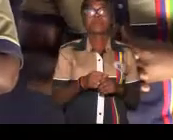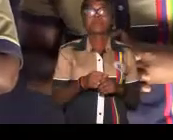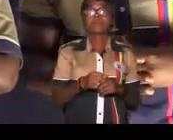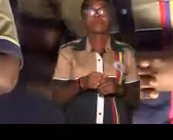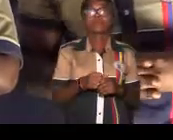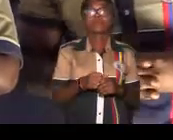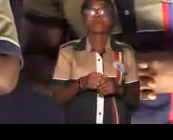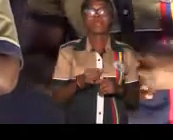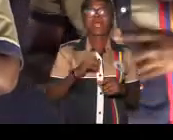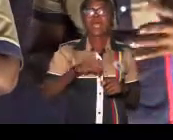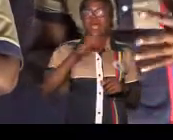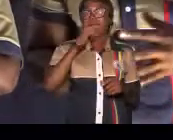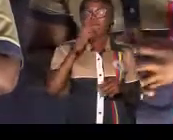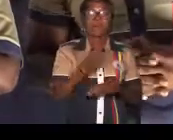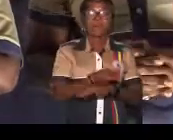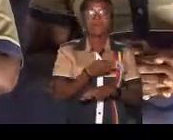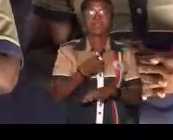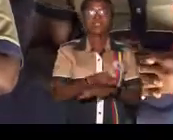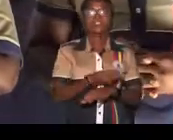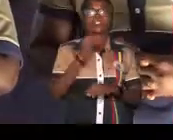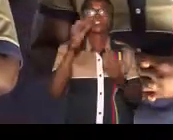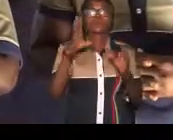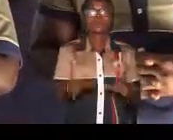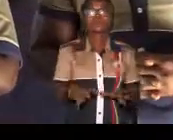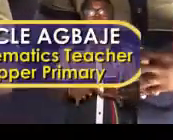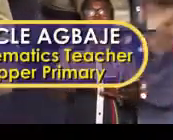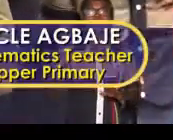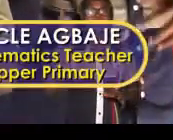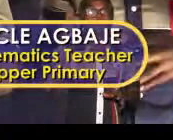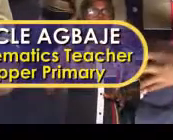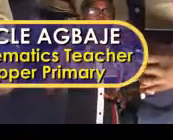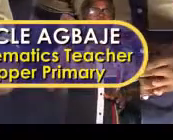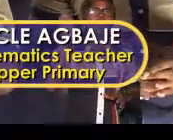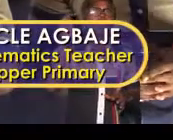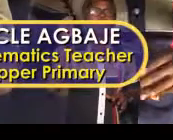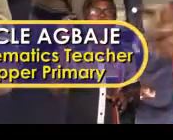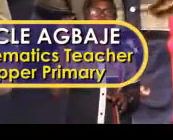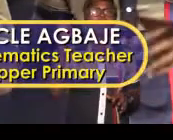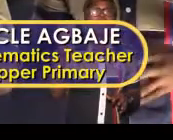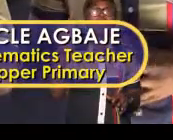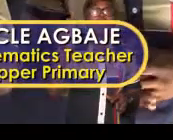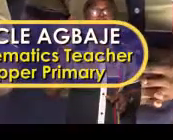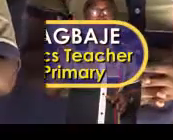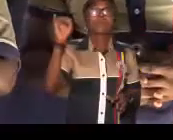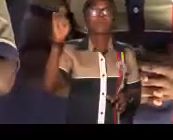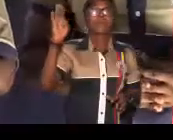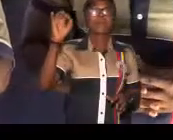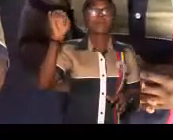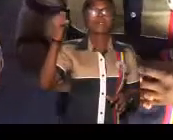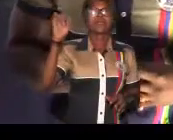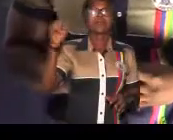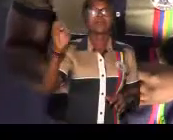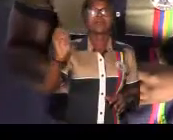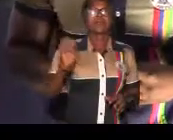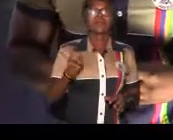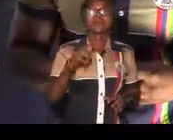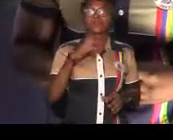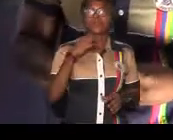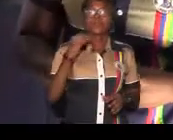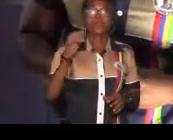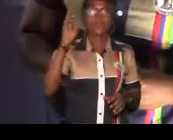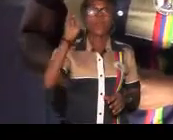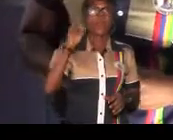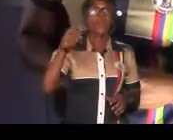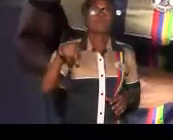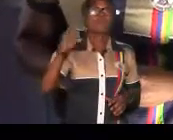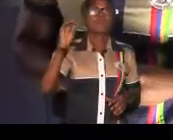wonderful ones. I am your mathematics teacher, Uncle Agbaje, but you know me as the Math Magician.